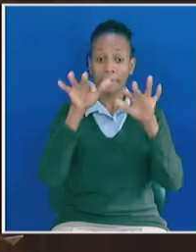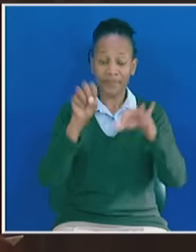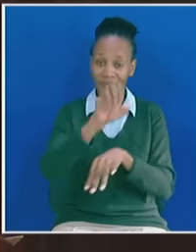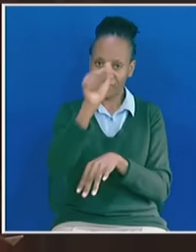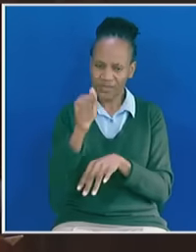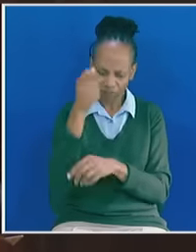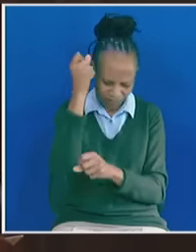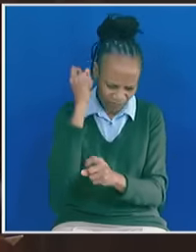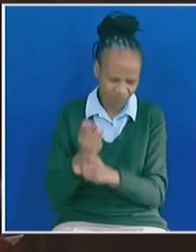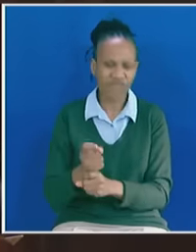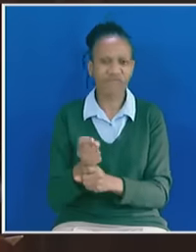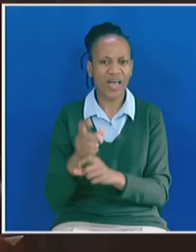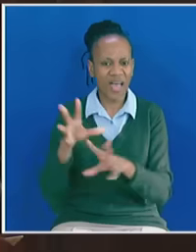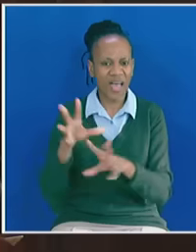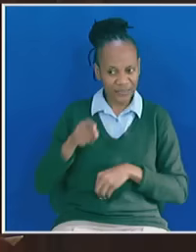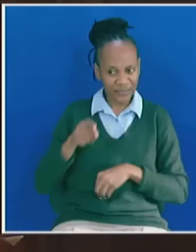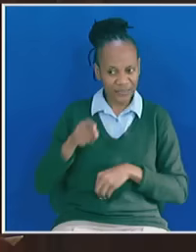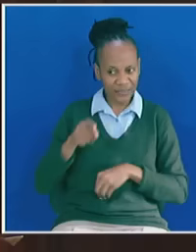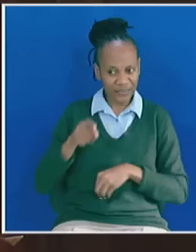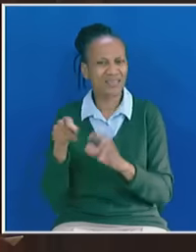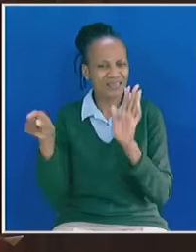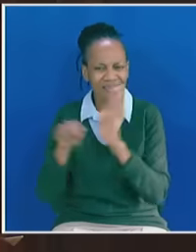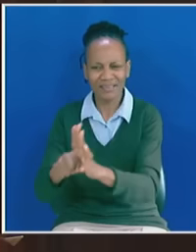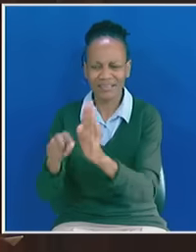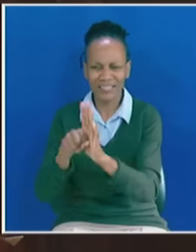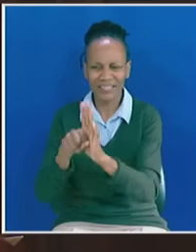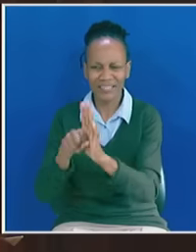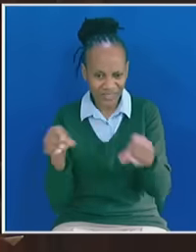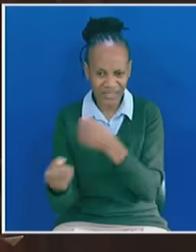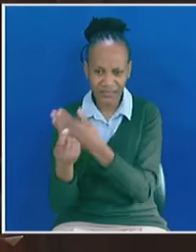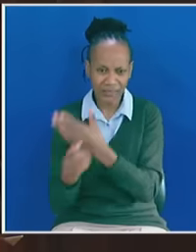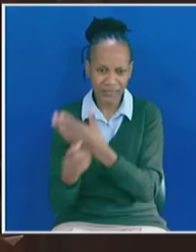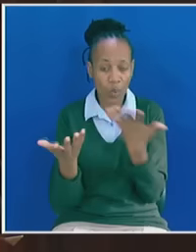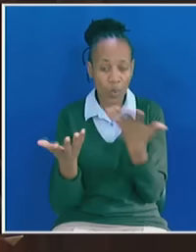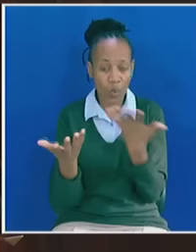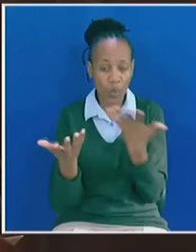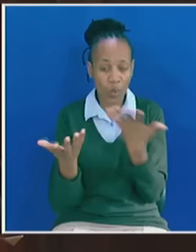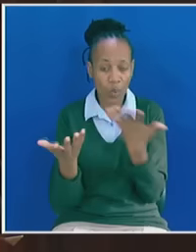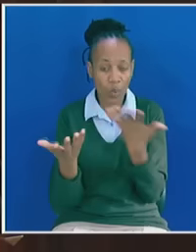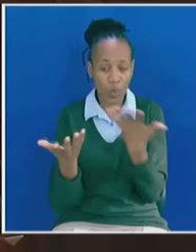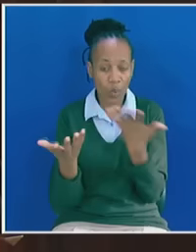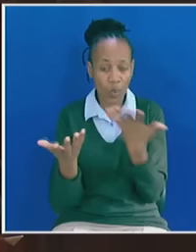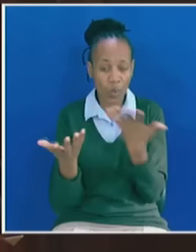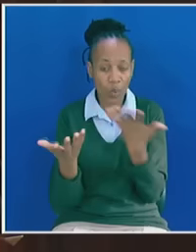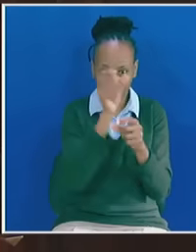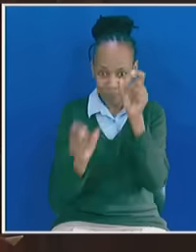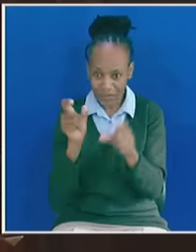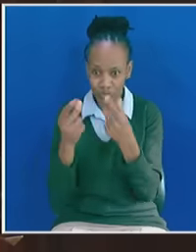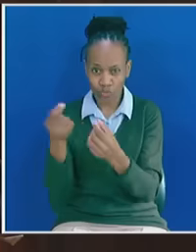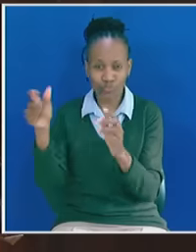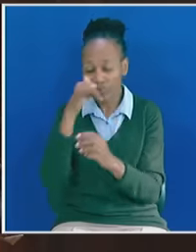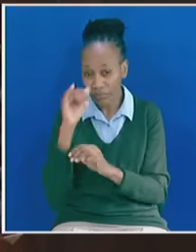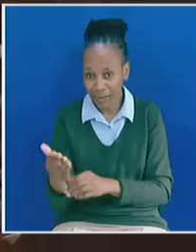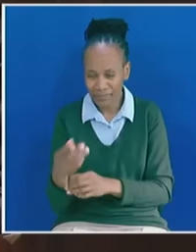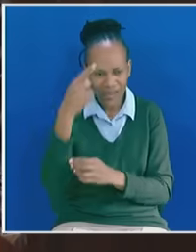part of this barbaric, backward thinking of some elements within our body politics and society by undermining